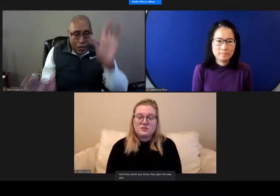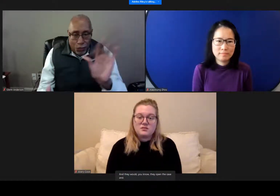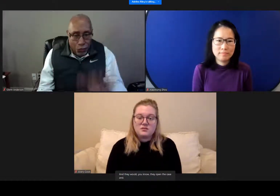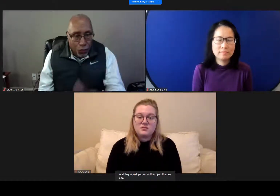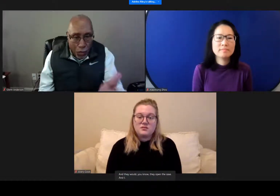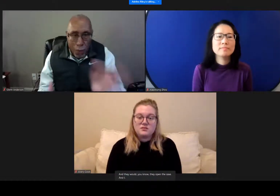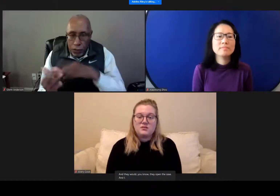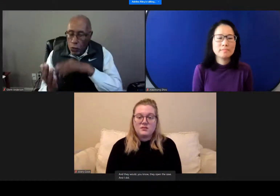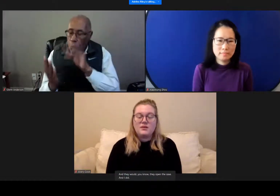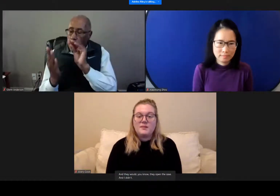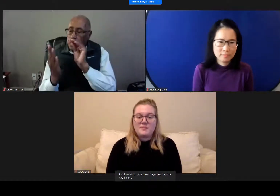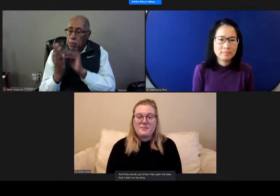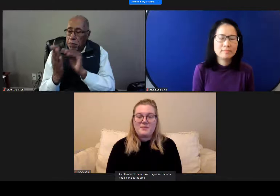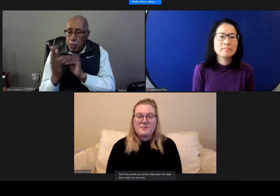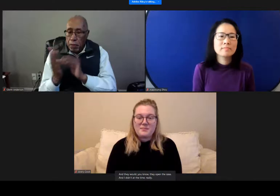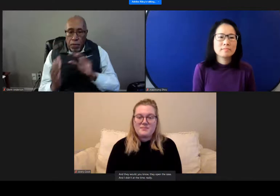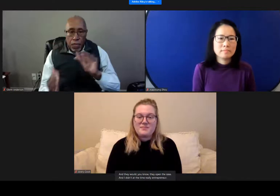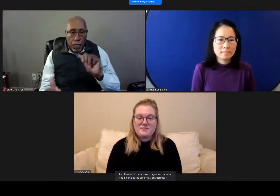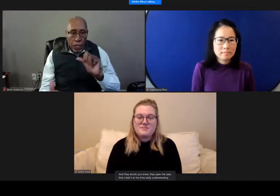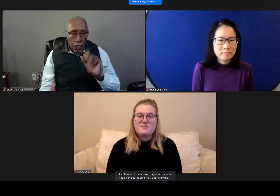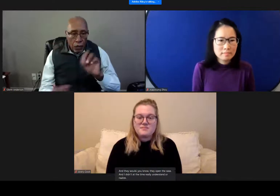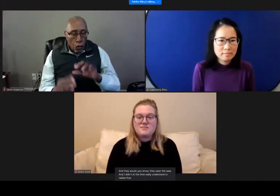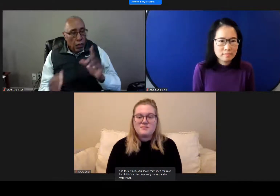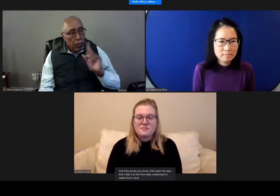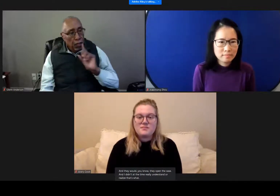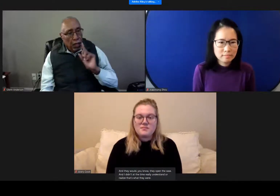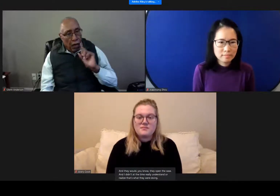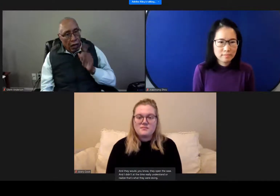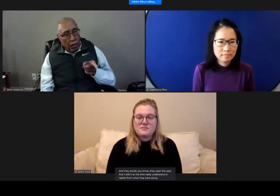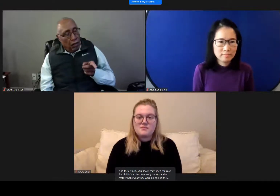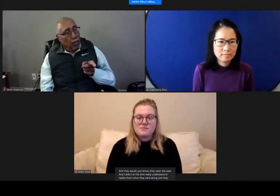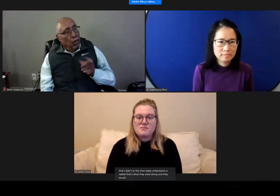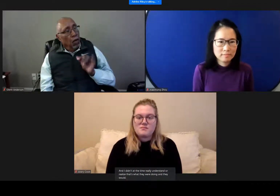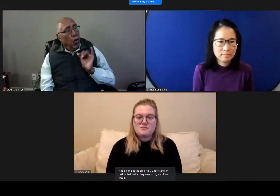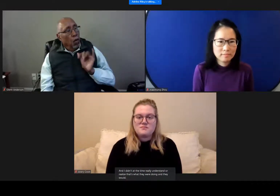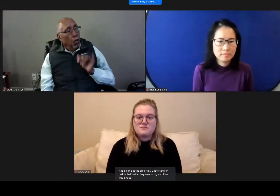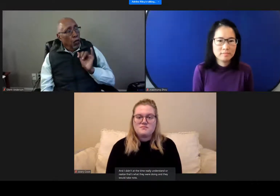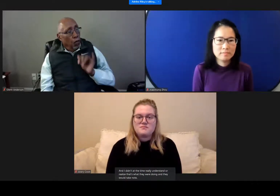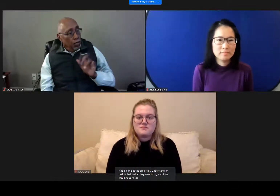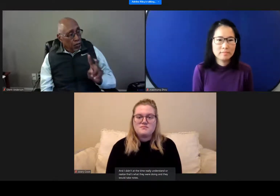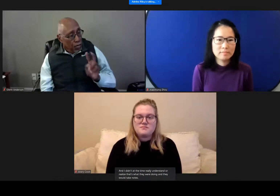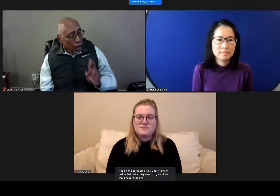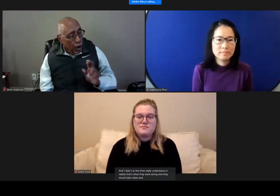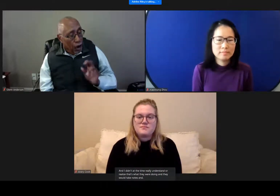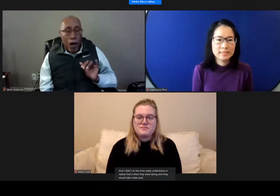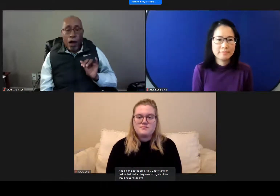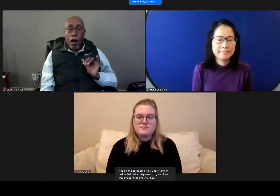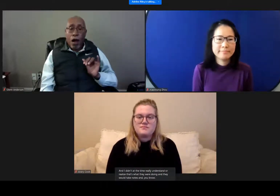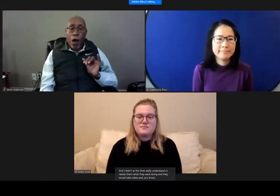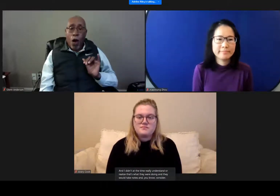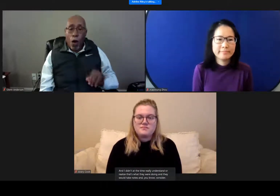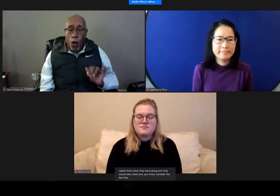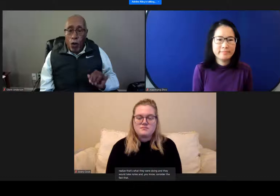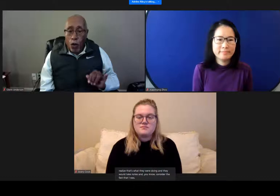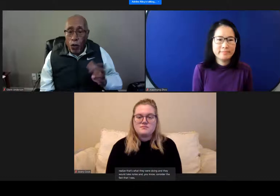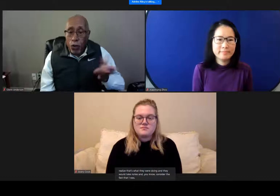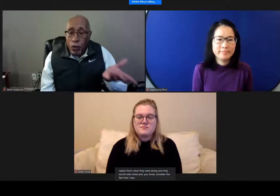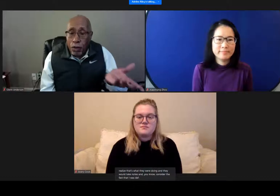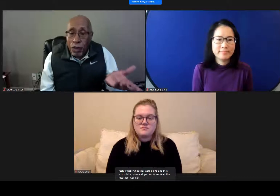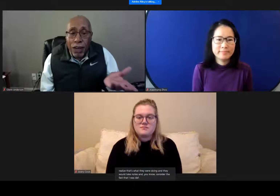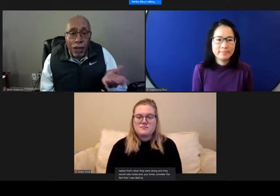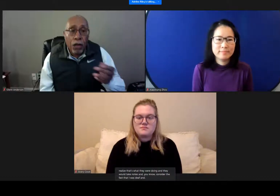And I didn't at the time really understand or realize that's what they were doing. And they would take notes and, consider the fact that I was